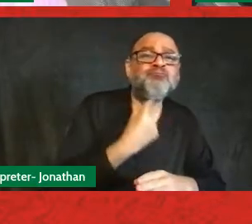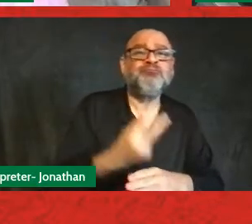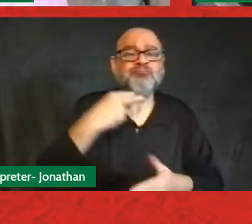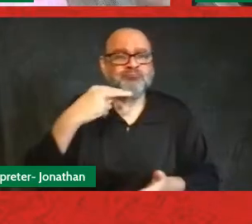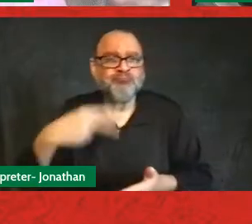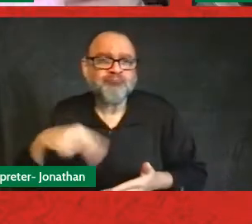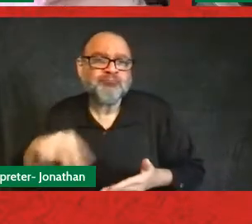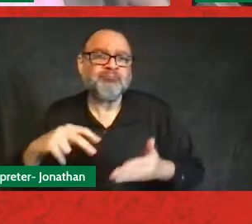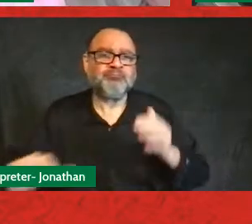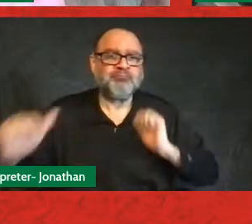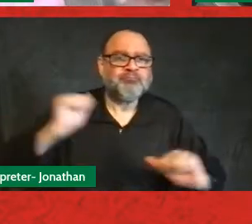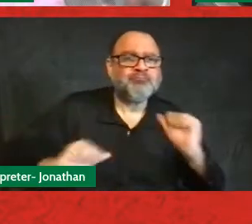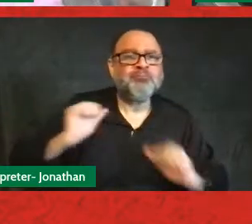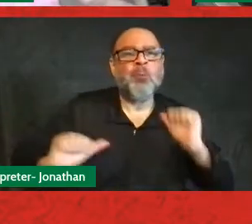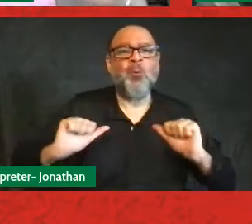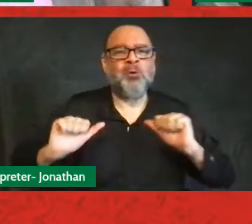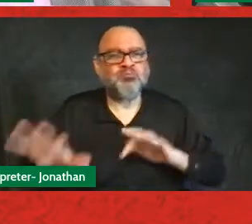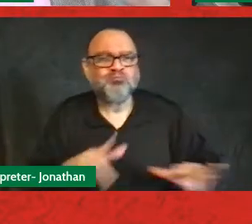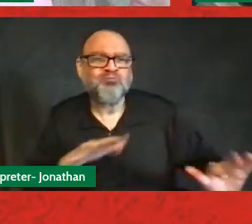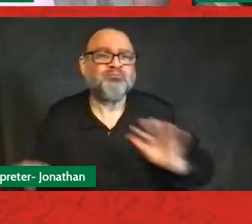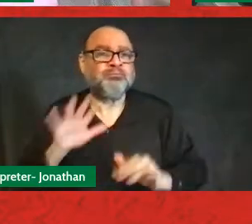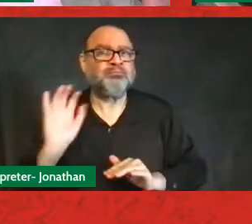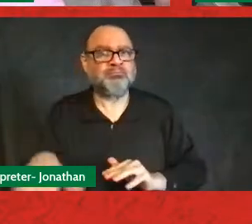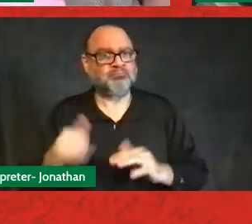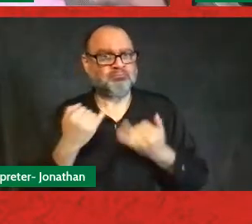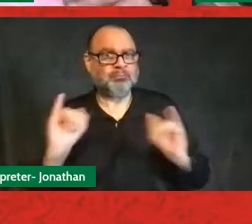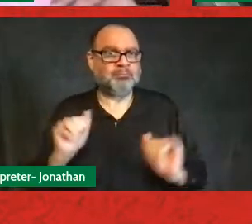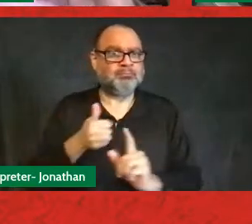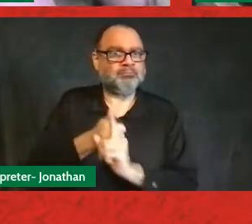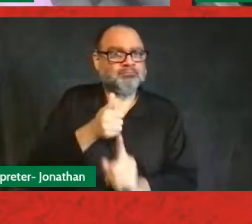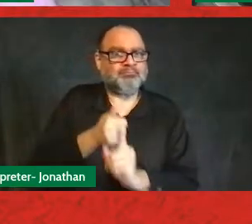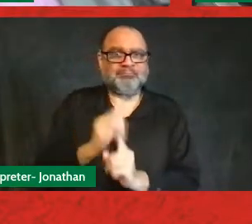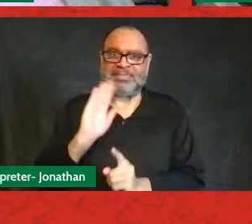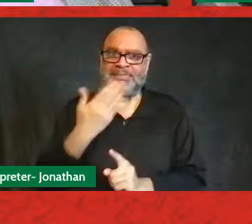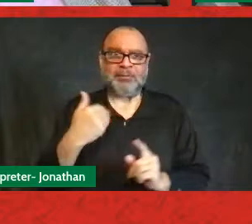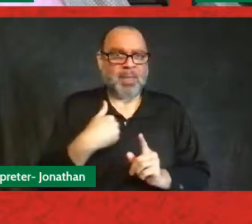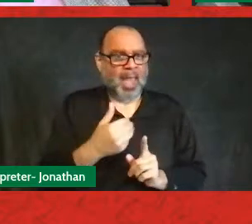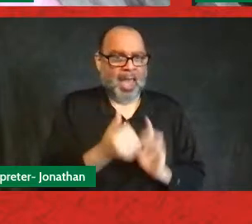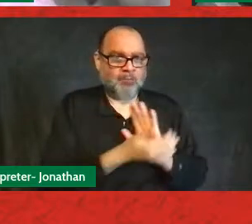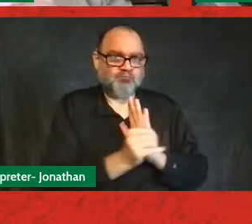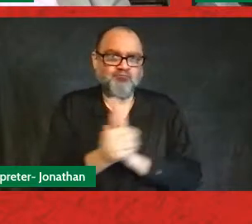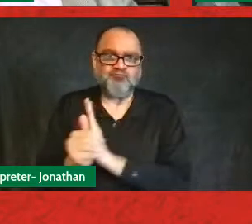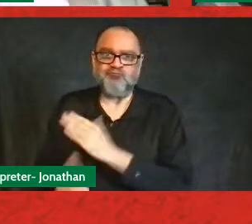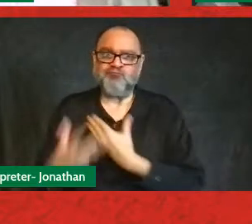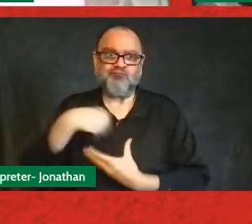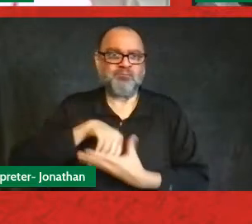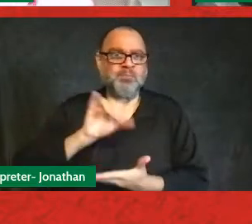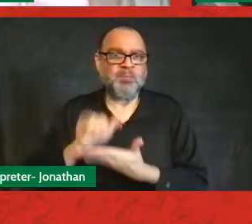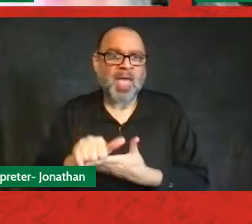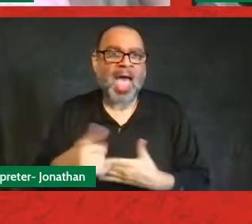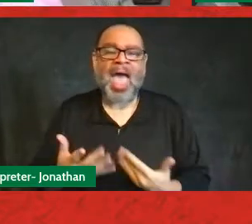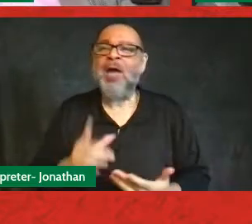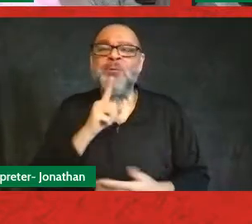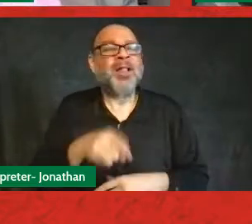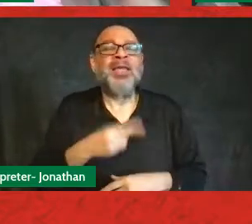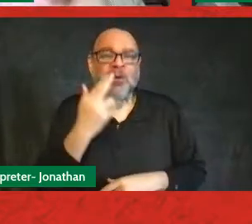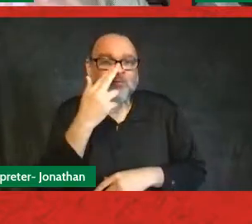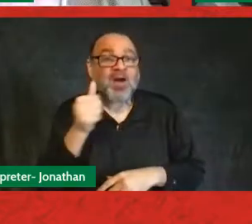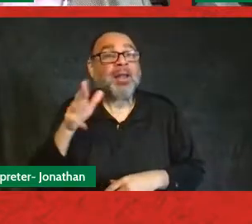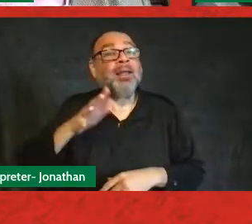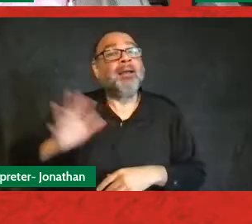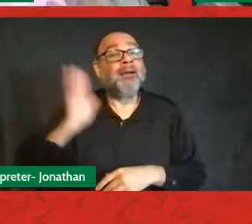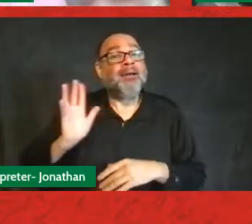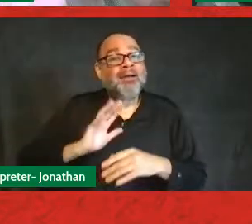had pep. Yep. And so because it was a new concept on Broadway, the showgirl didn't stand off in the corner, the dancer didn't dance over it, the singer didn't do it. It was